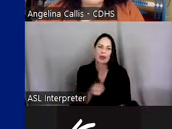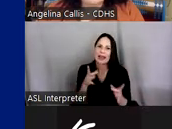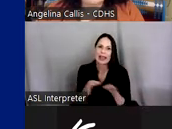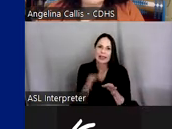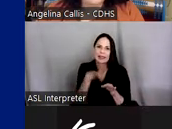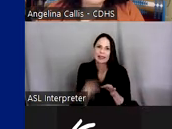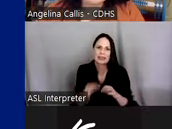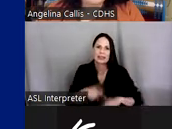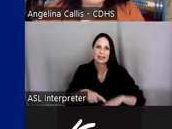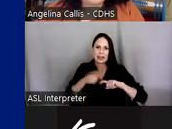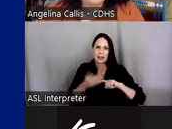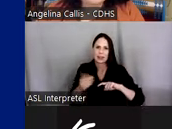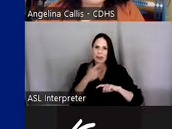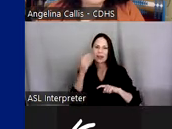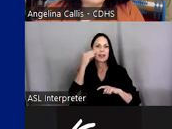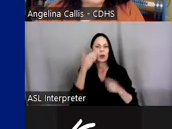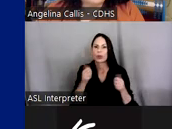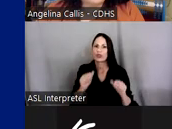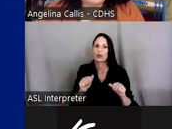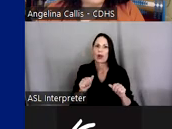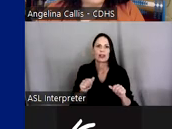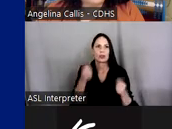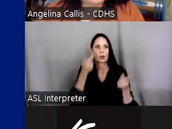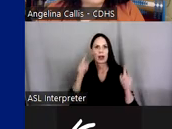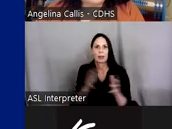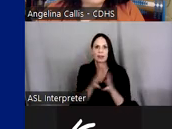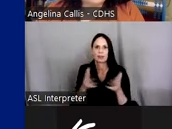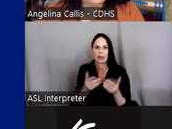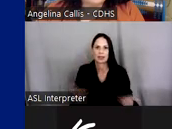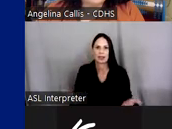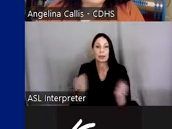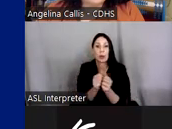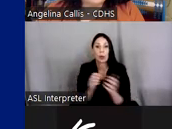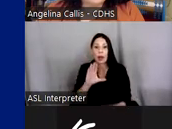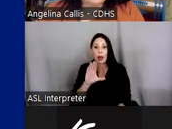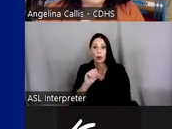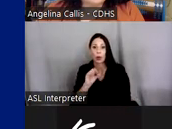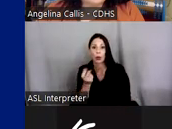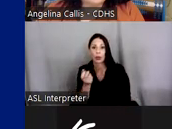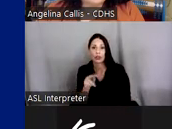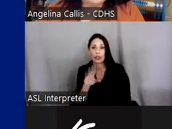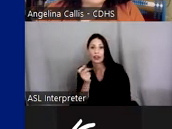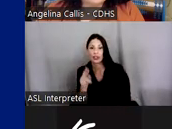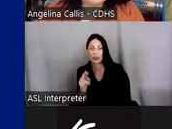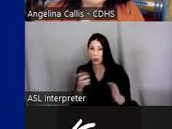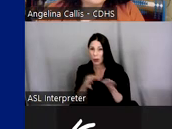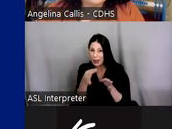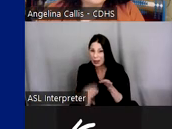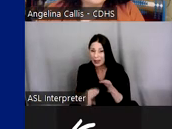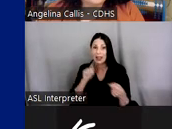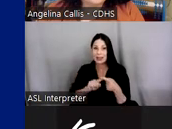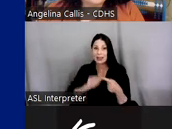to get a lot accomplished, but without our chair and our co-chair, like, is this something else we want to table till we have all of the members